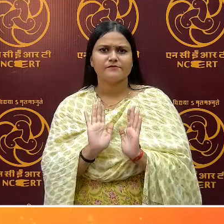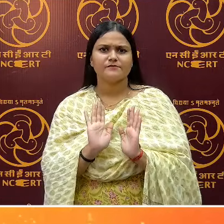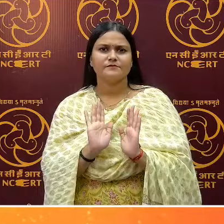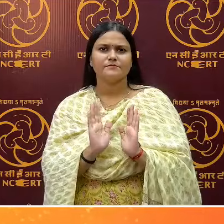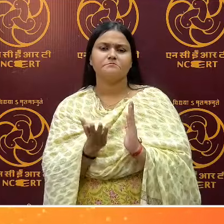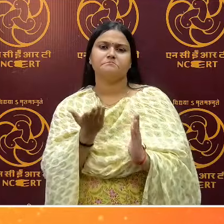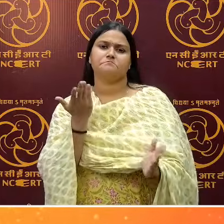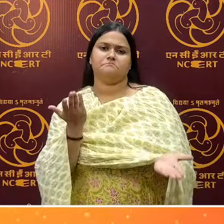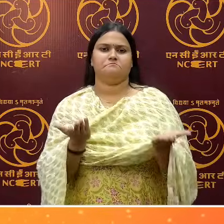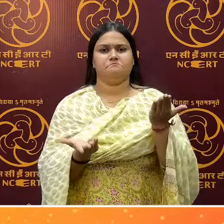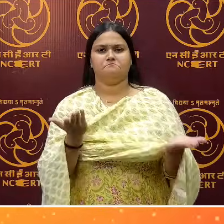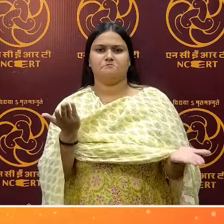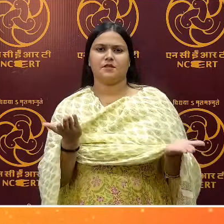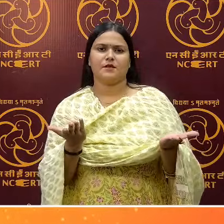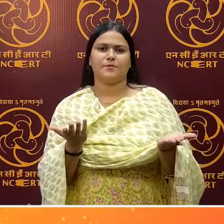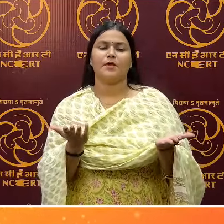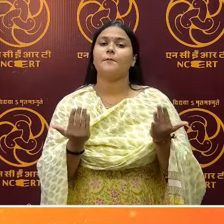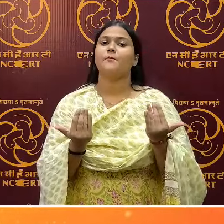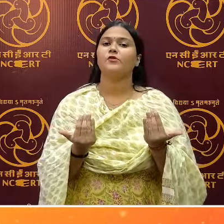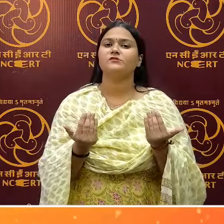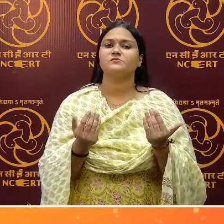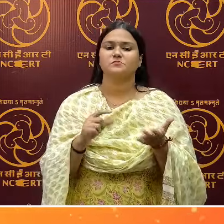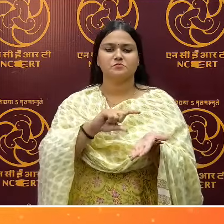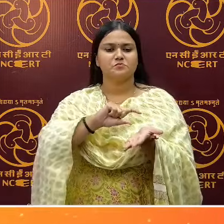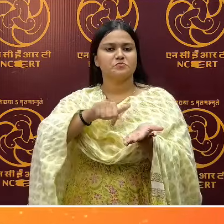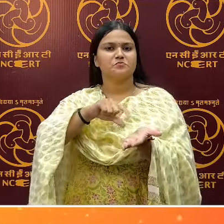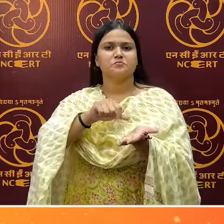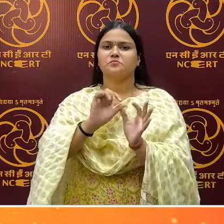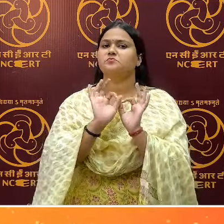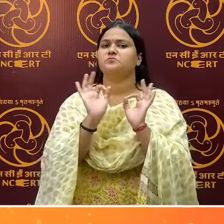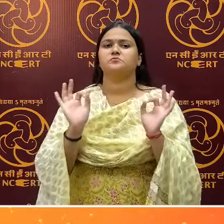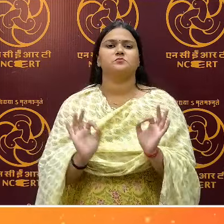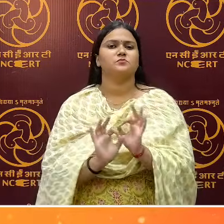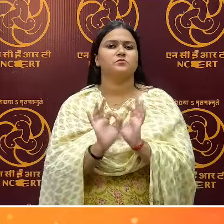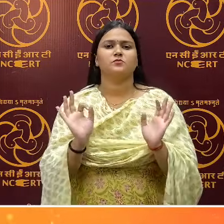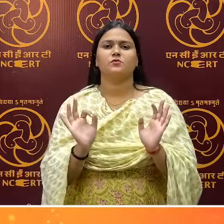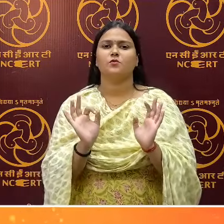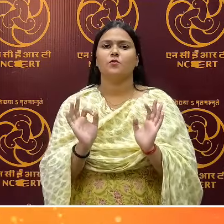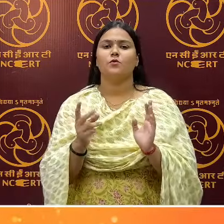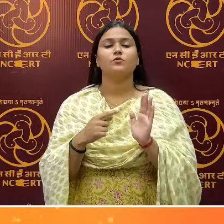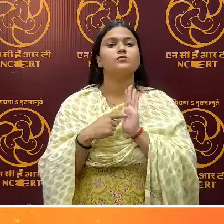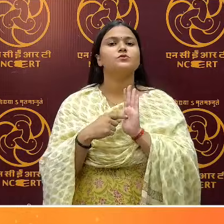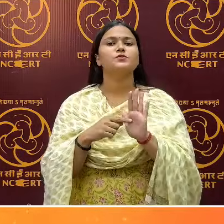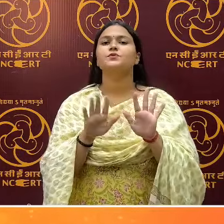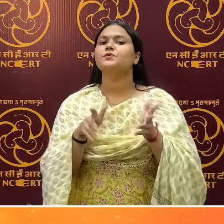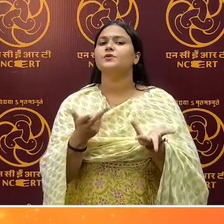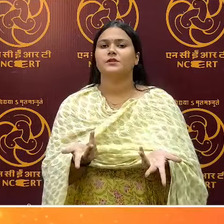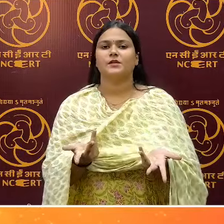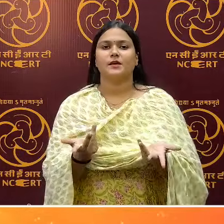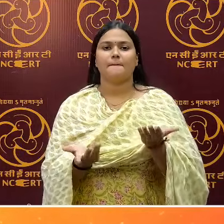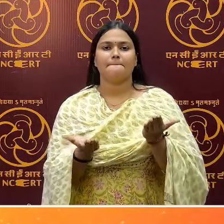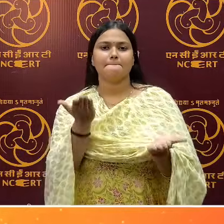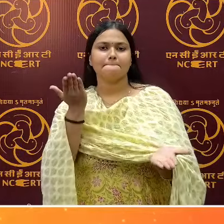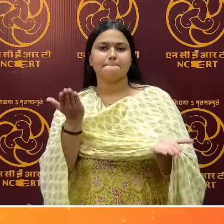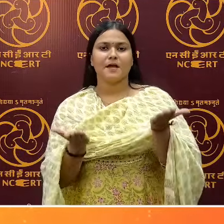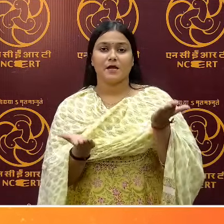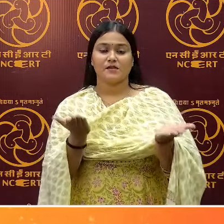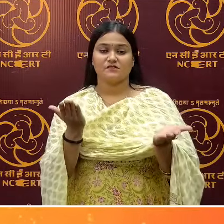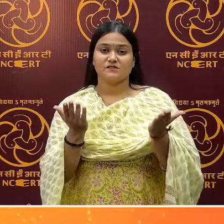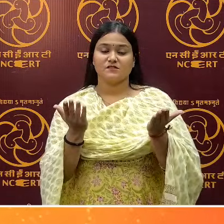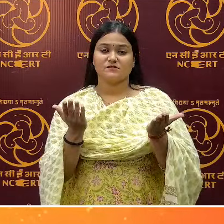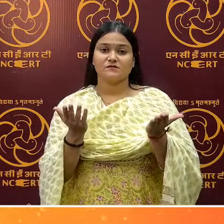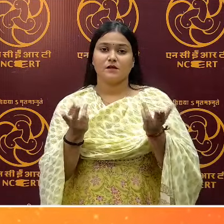Maybe, no. No, it's not spinning. It is not spinning. So what does it show? Here the balance is